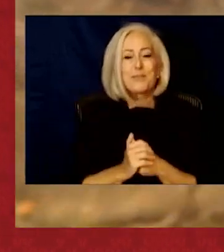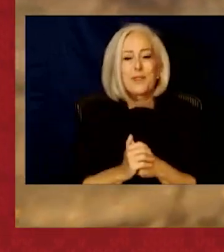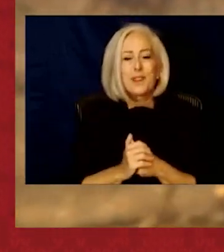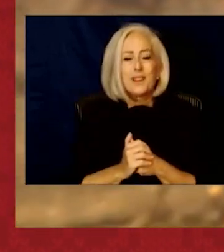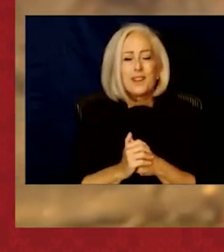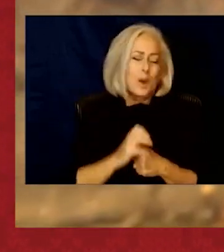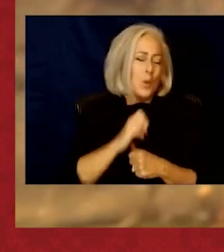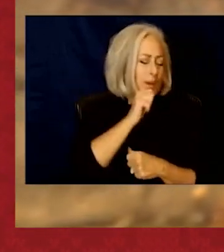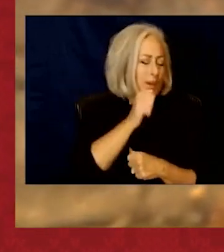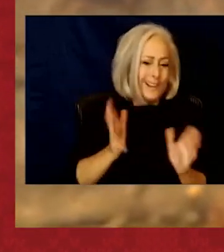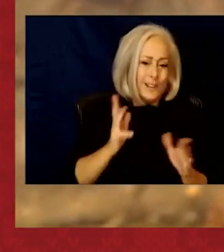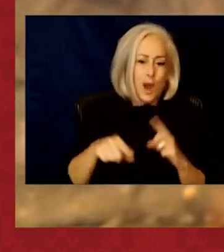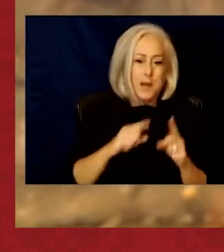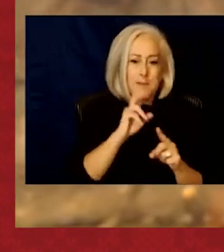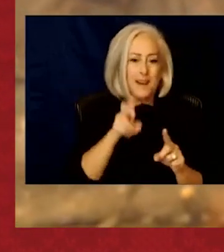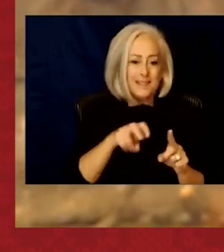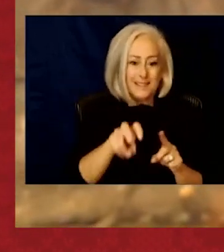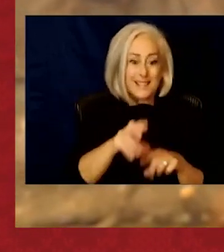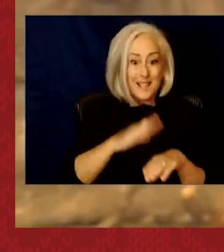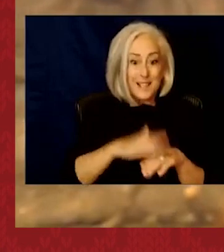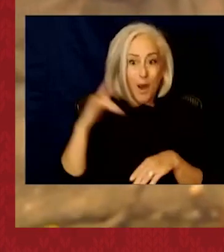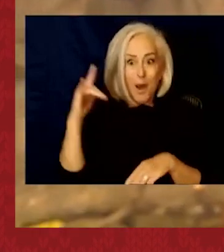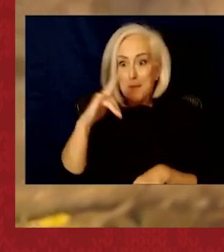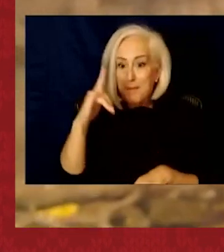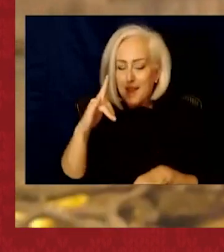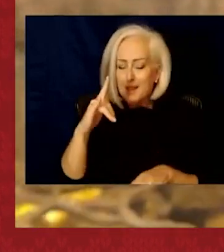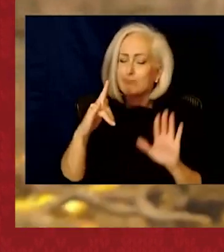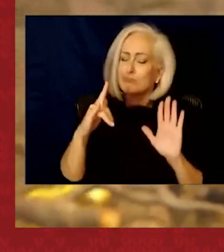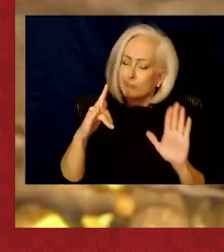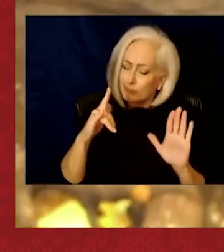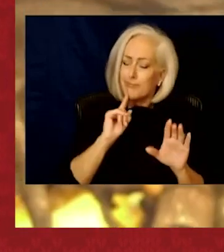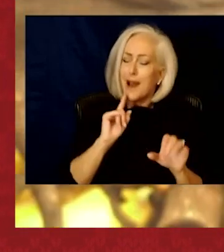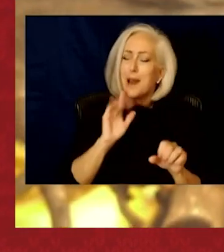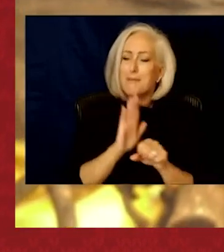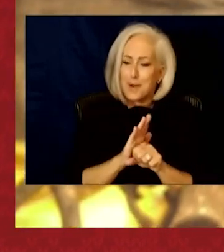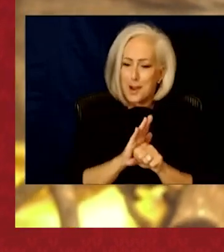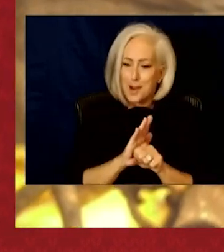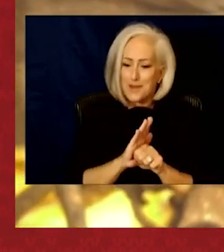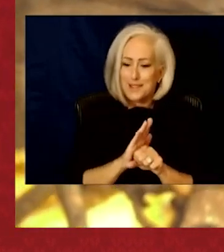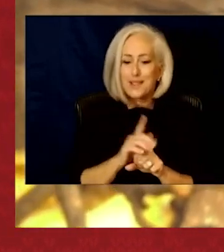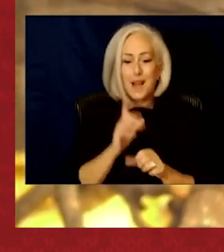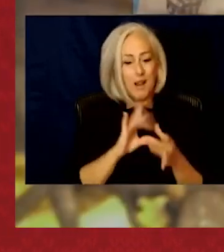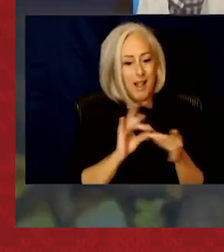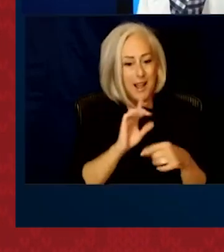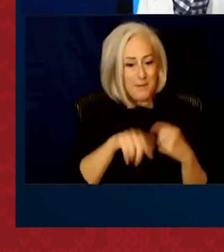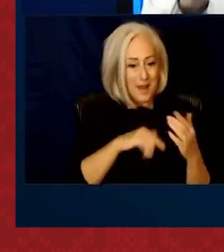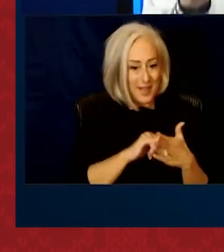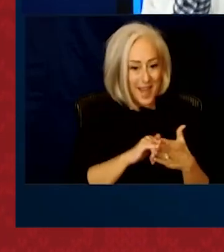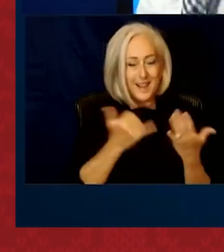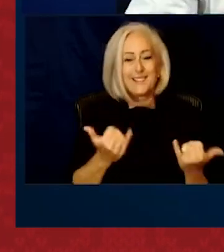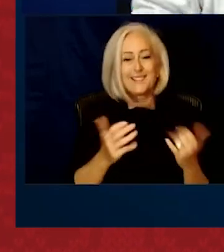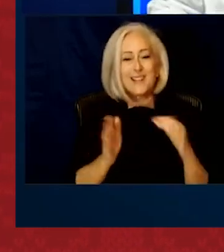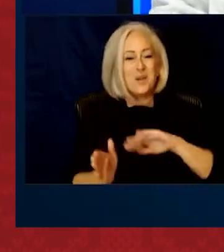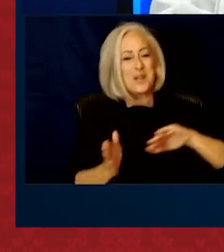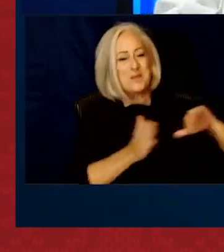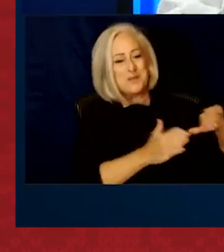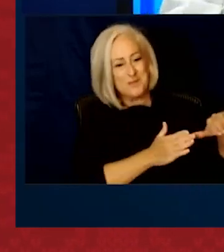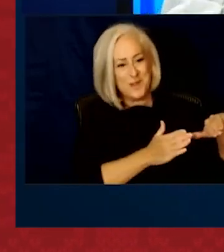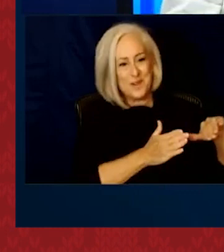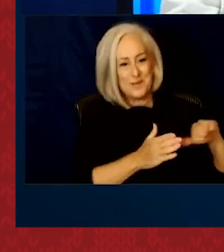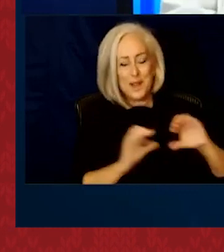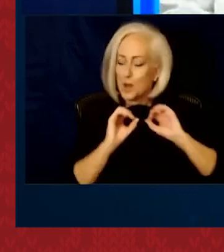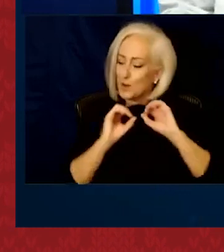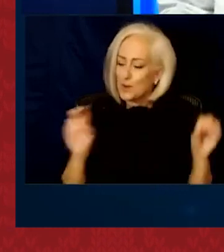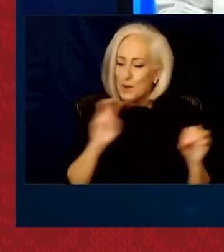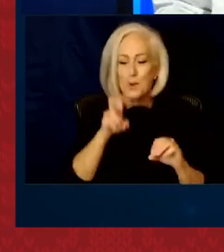about snakes on a plane. I promised people I would make that reference today. Now I've done it. We can move on. Not snakes on a plane.